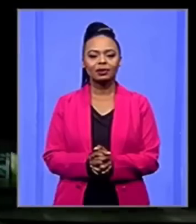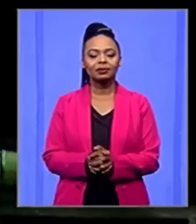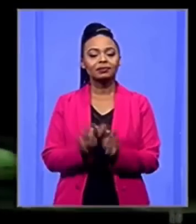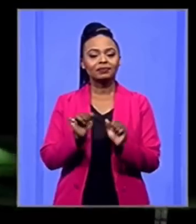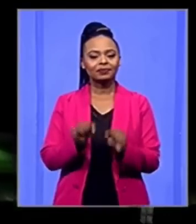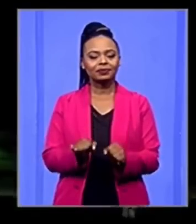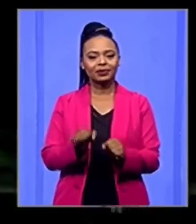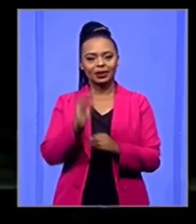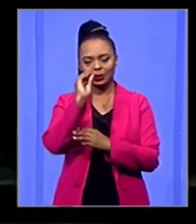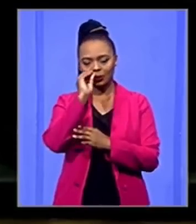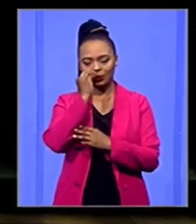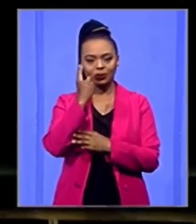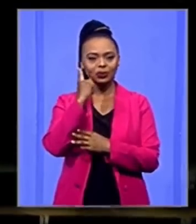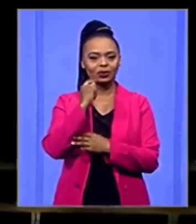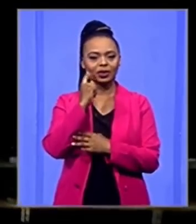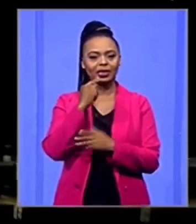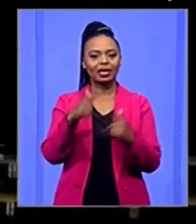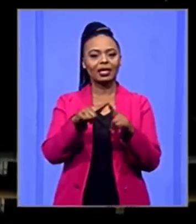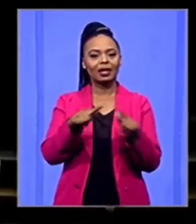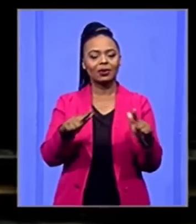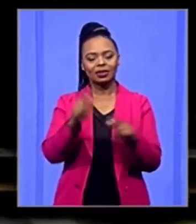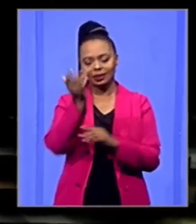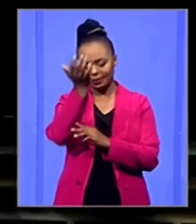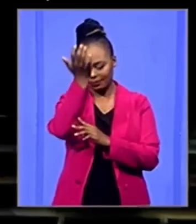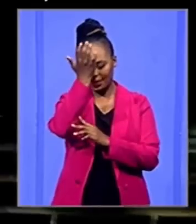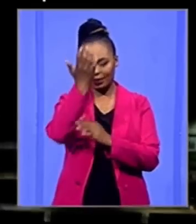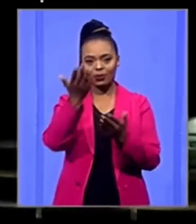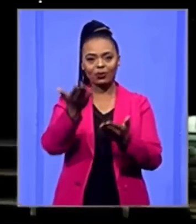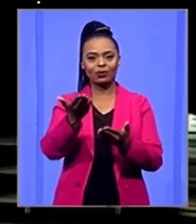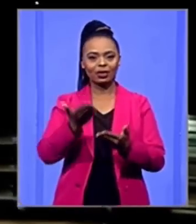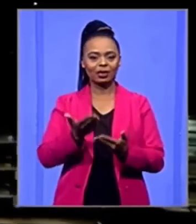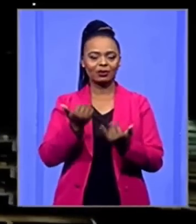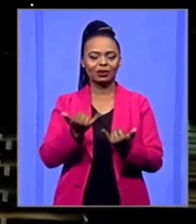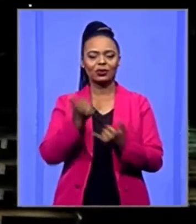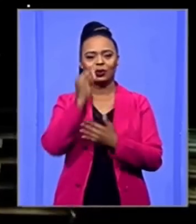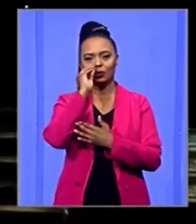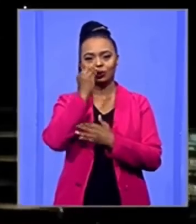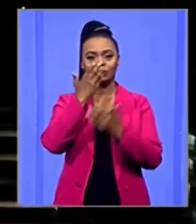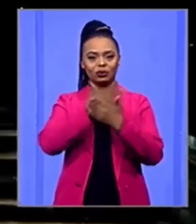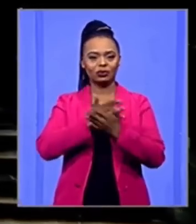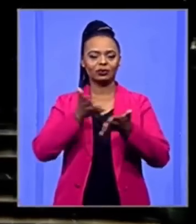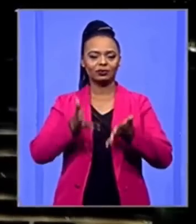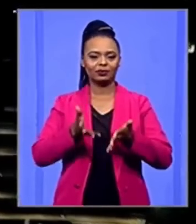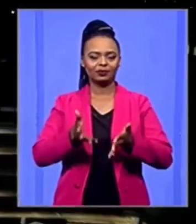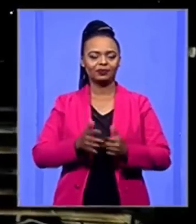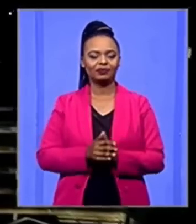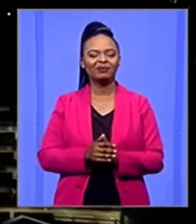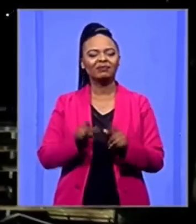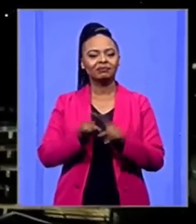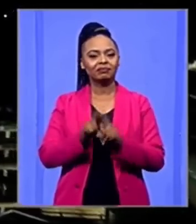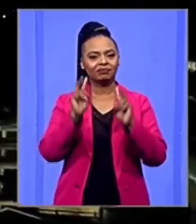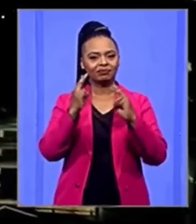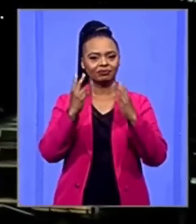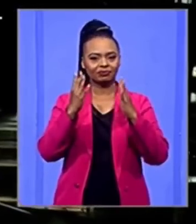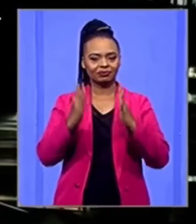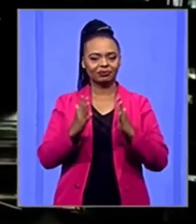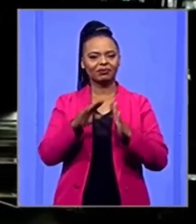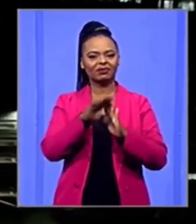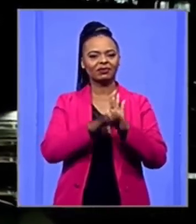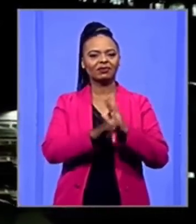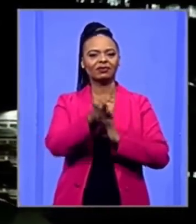Rena ba sehlopha sa ditaba tša leleme la Sepedi re a lamogela ditabeng tša bošegombjo le babogedi ba rena ba kanala